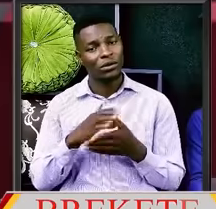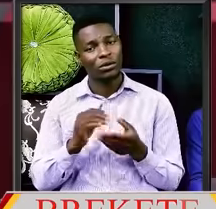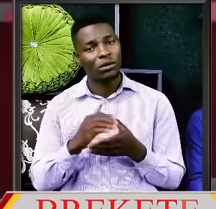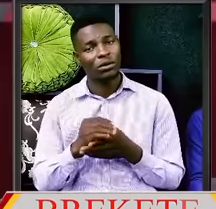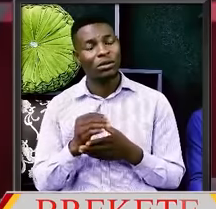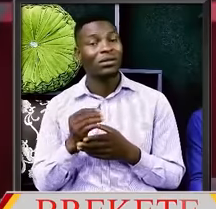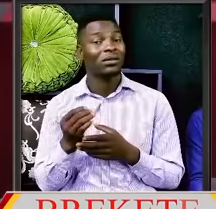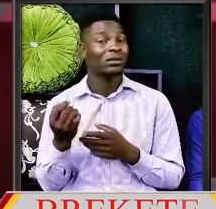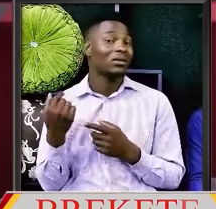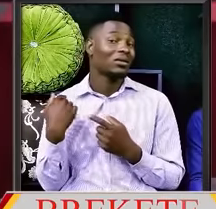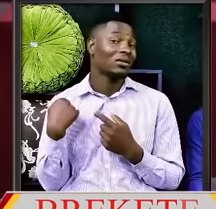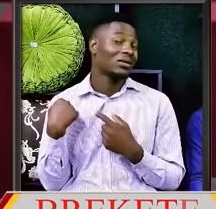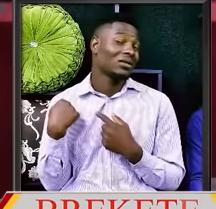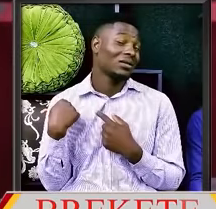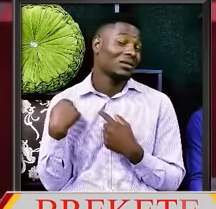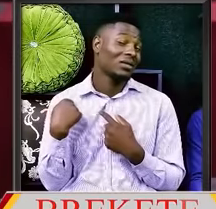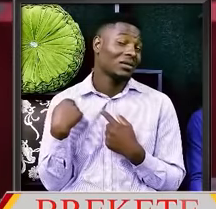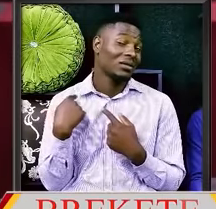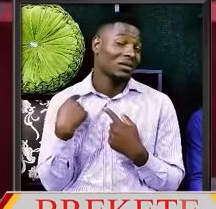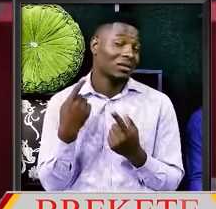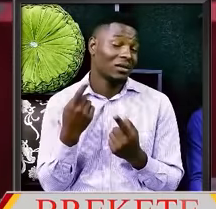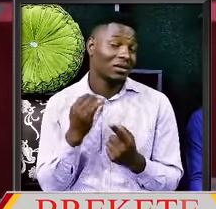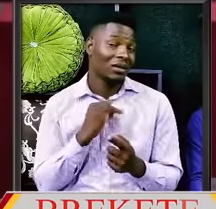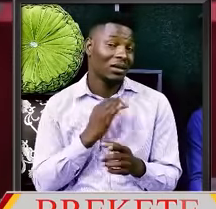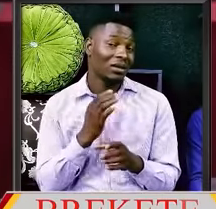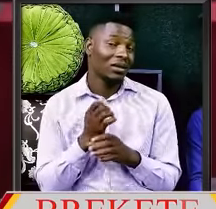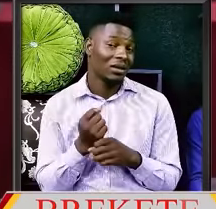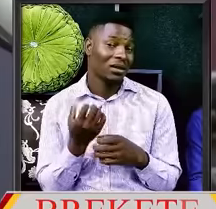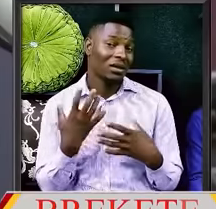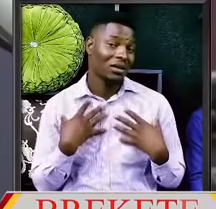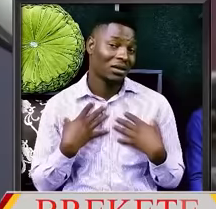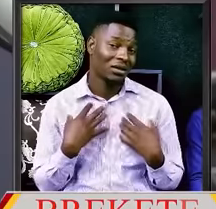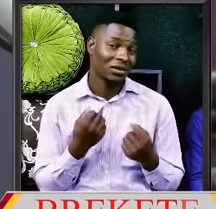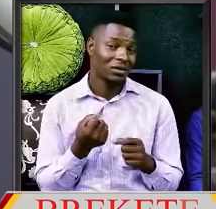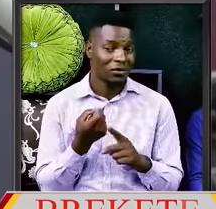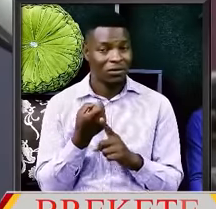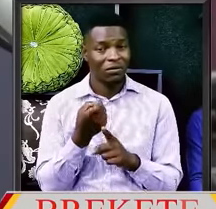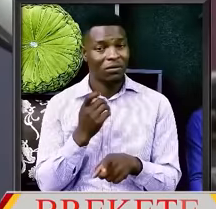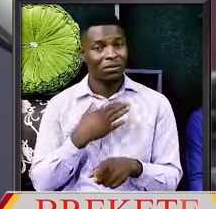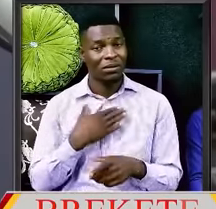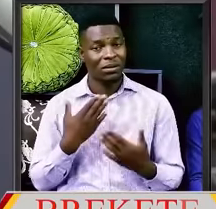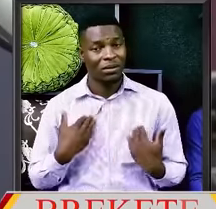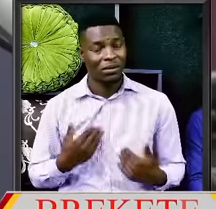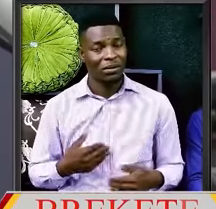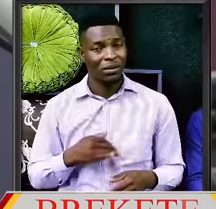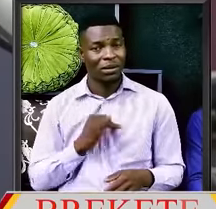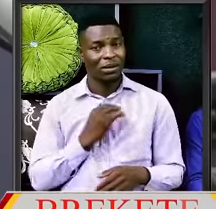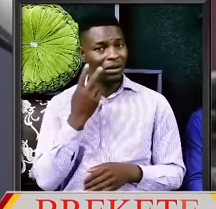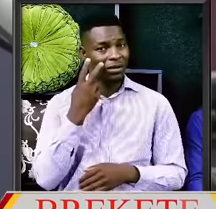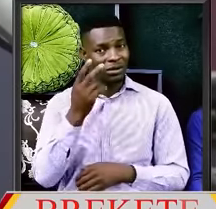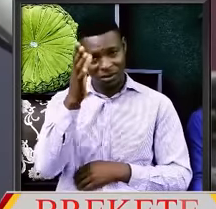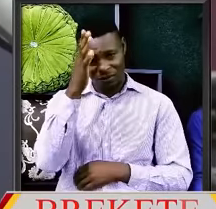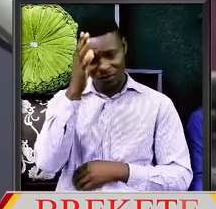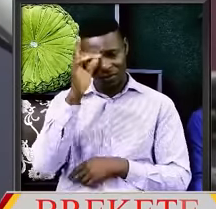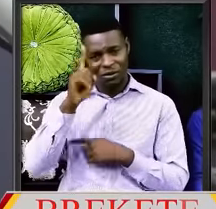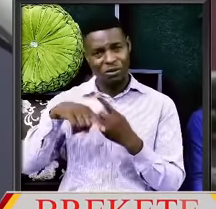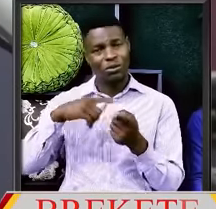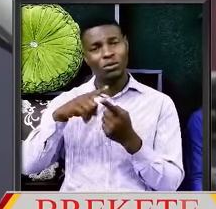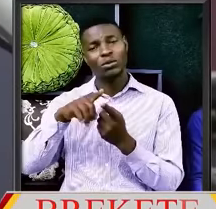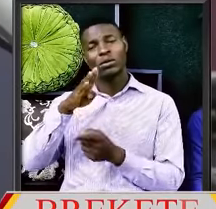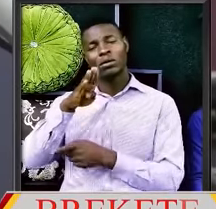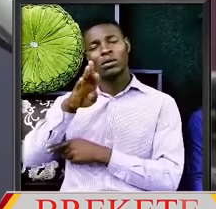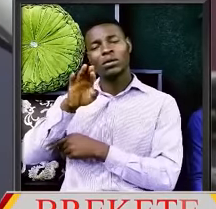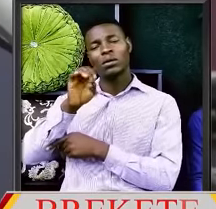take get released for my body now, since when I take, when you say I see the father come, go to Brekete Family, when he come Abuja,